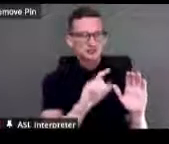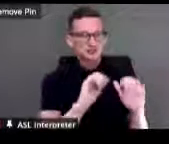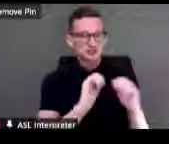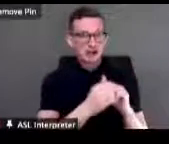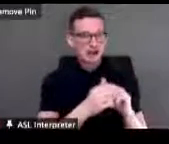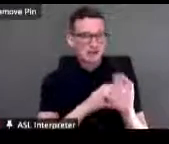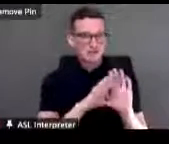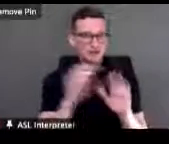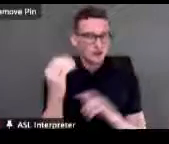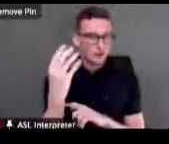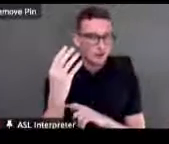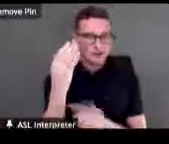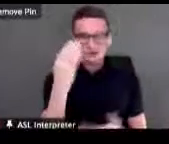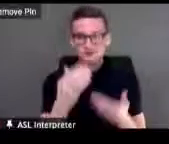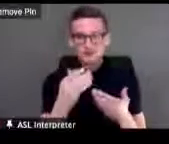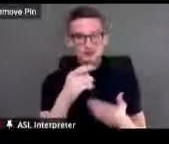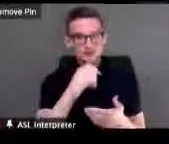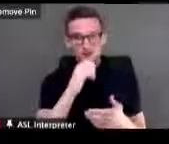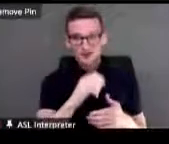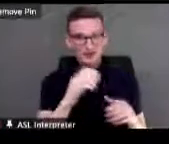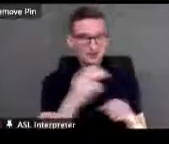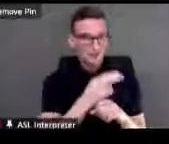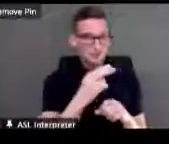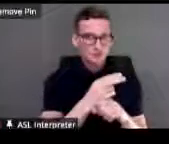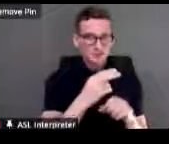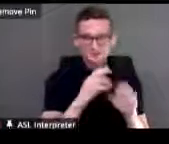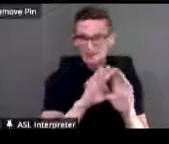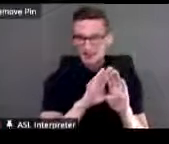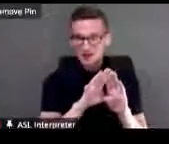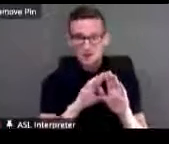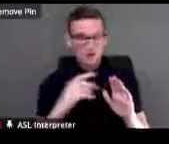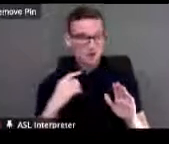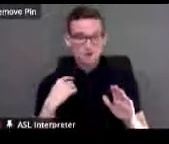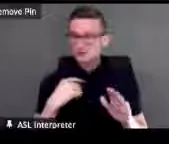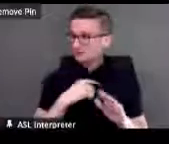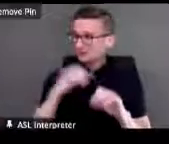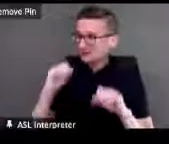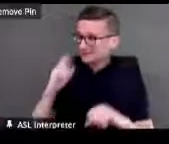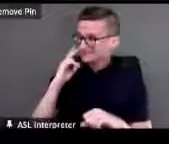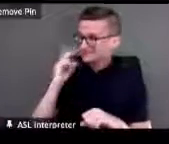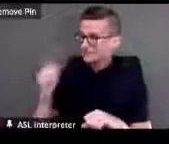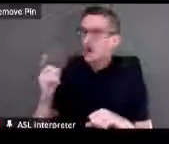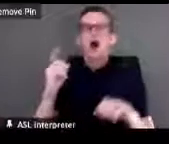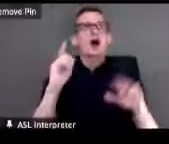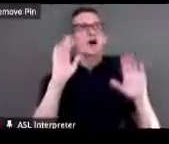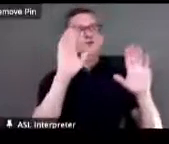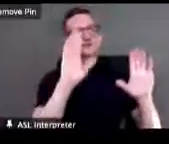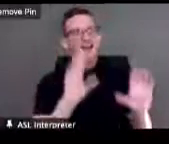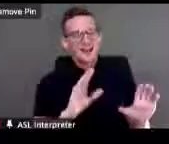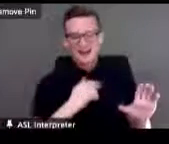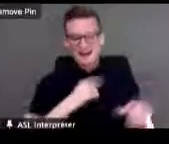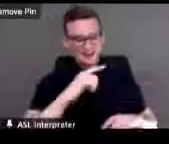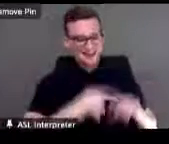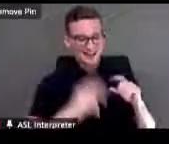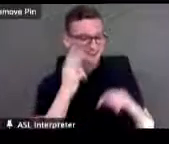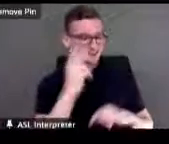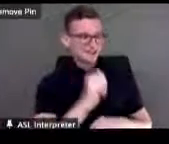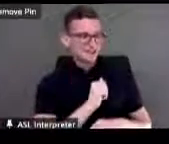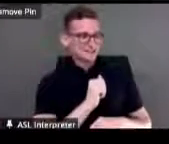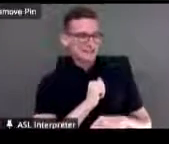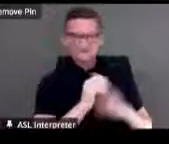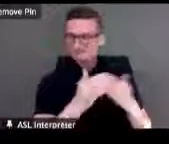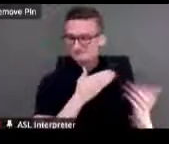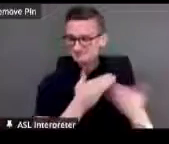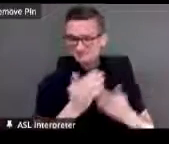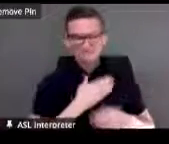maybe you're not doing video, right? We can see you. Okay, great. I can't see myself, so I'm glad you can see me. Anyway, I'm Janet Carl.